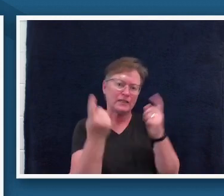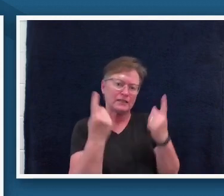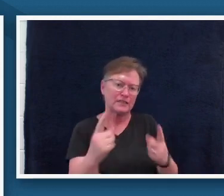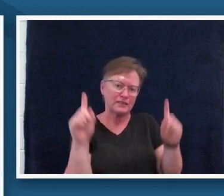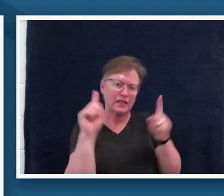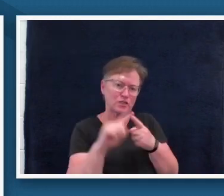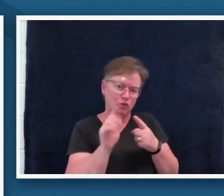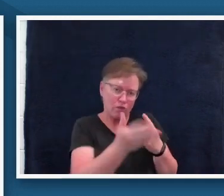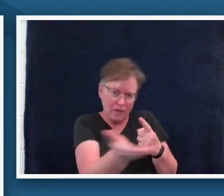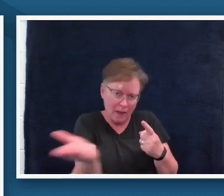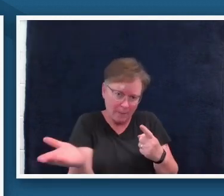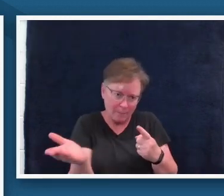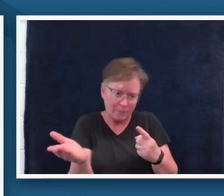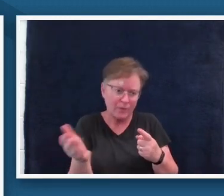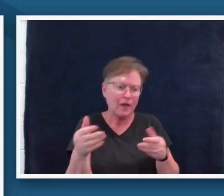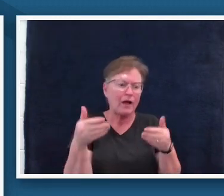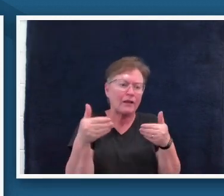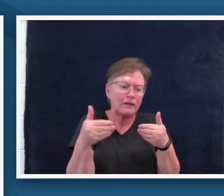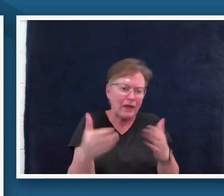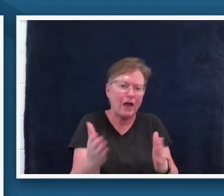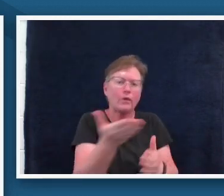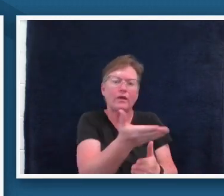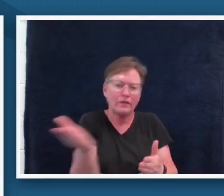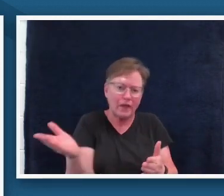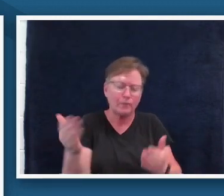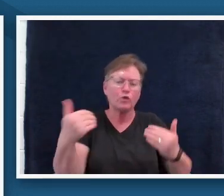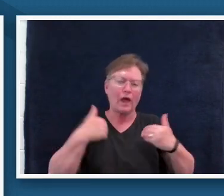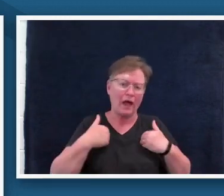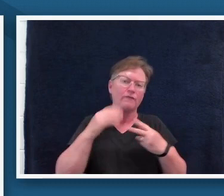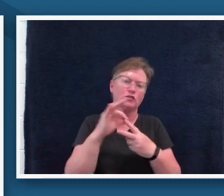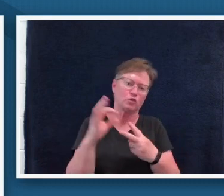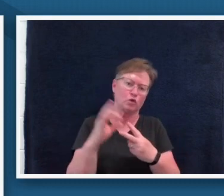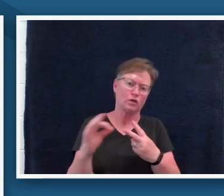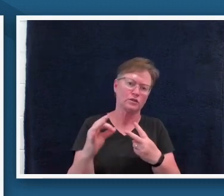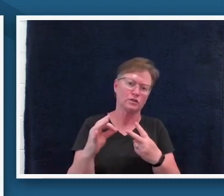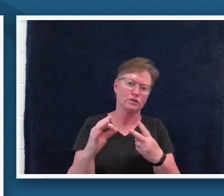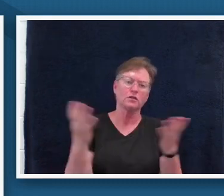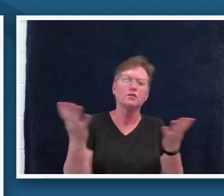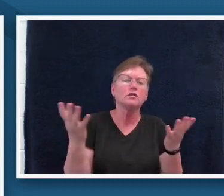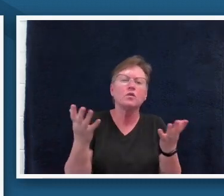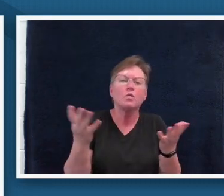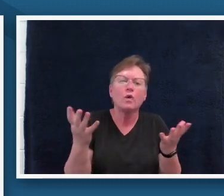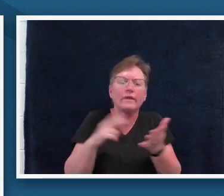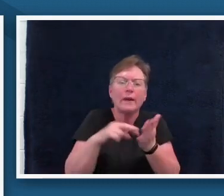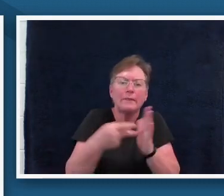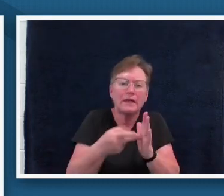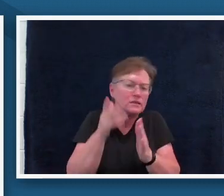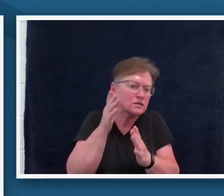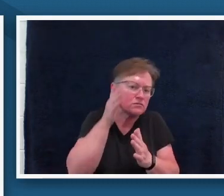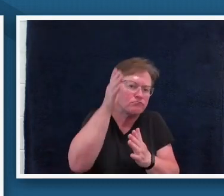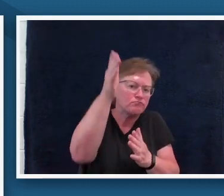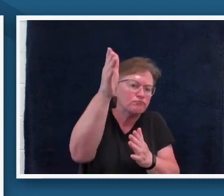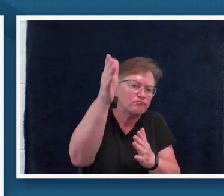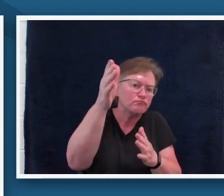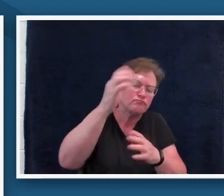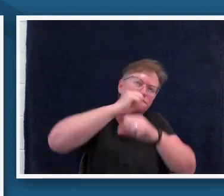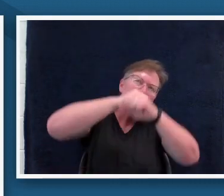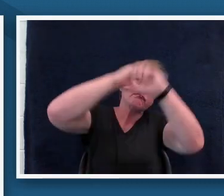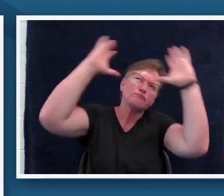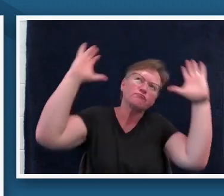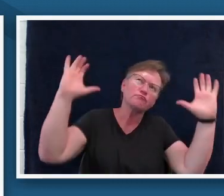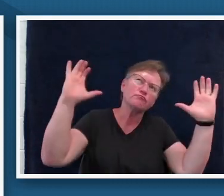and allowing them to have the choice in what that's going to be in the grander picture of our success as a whole.